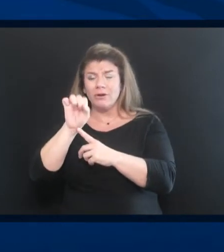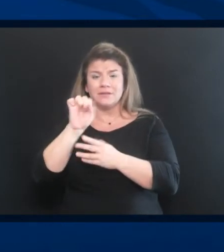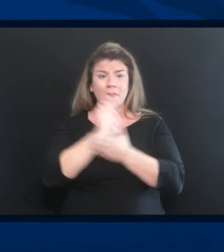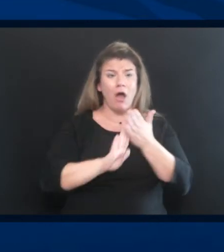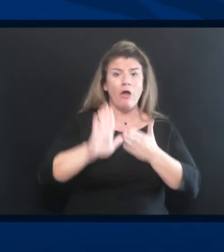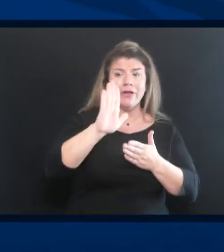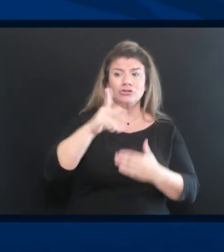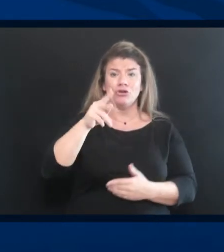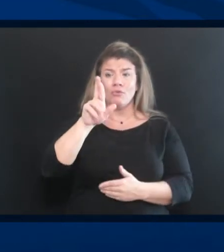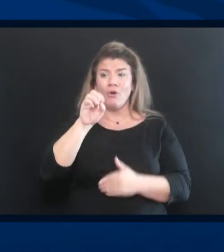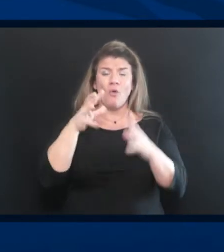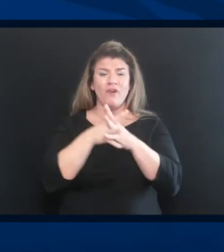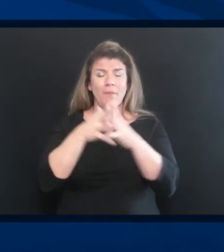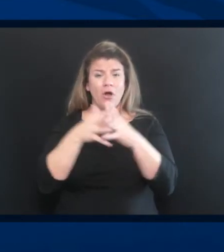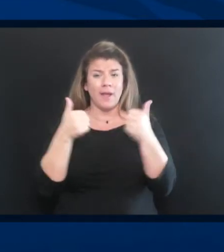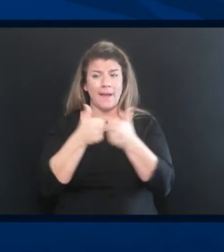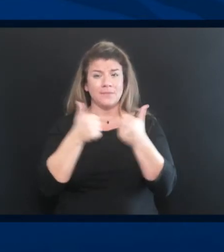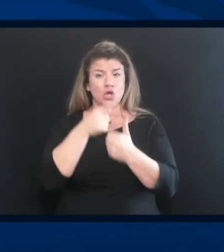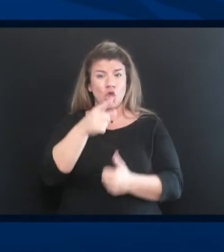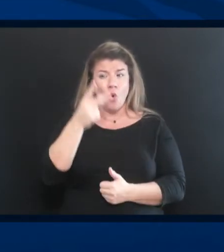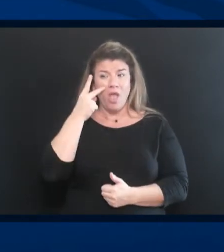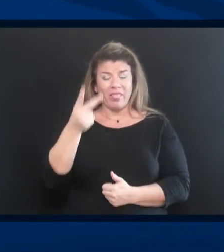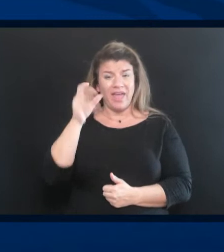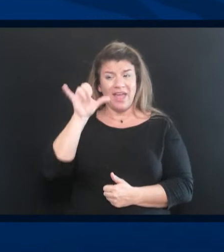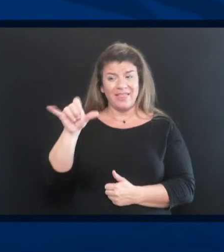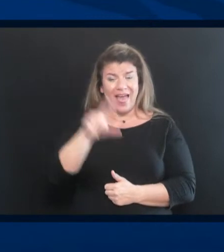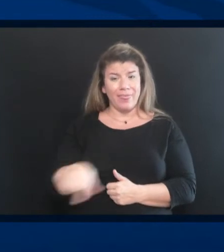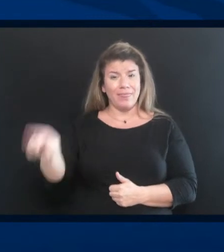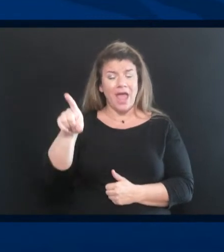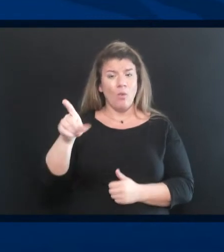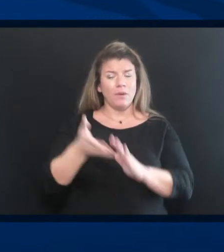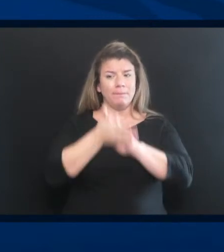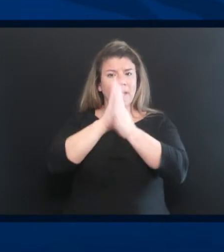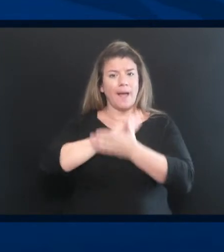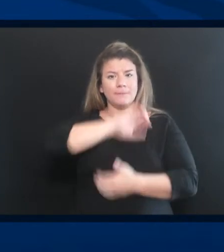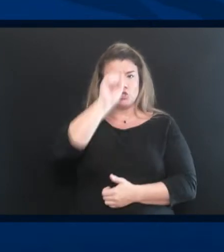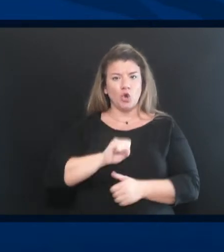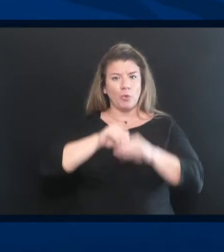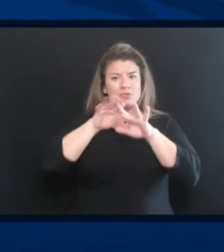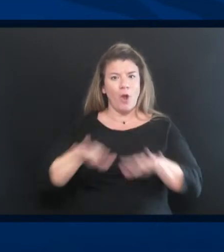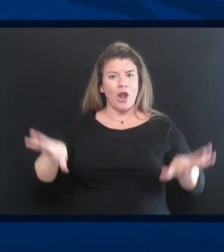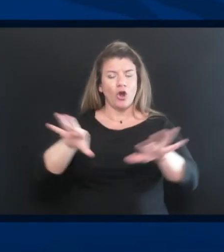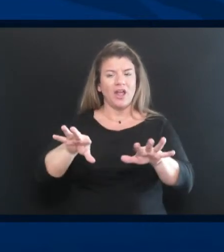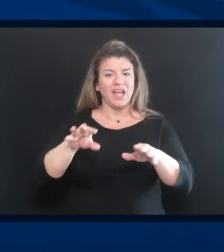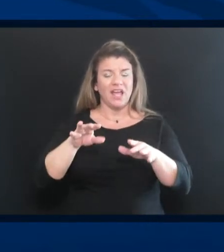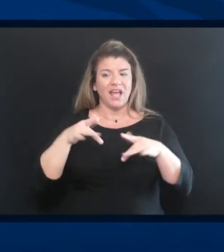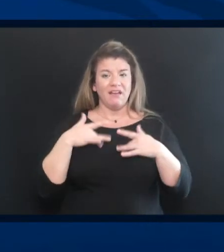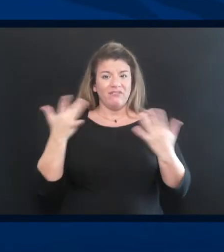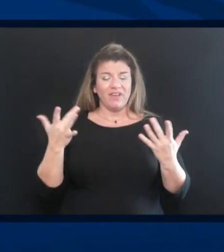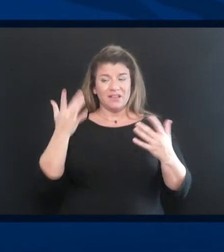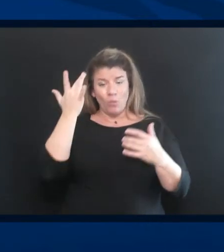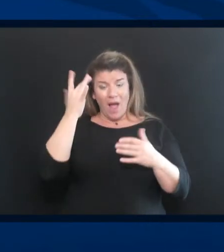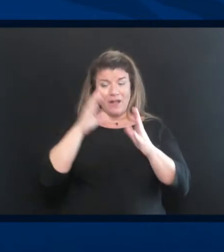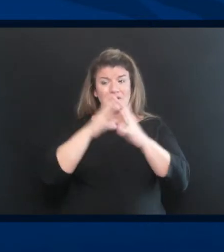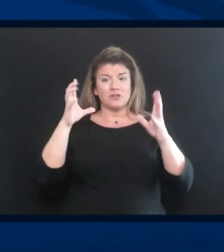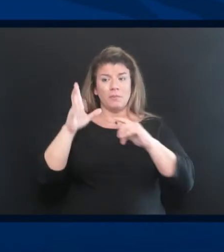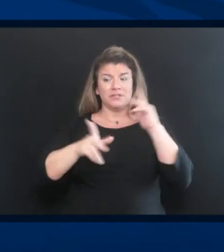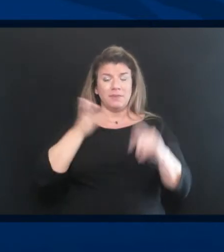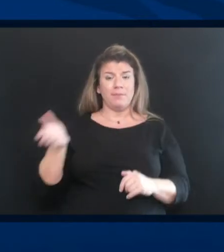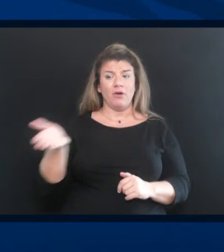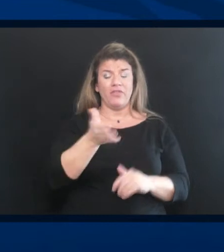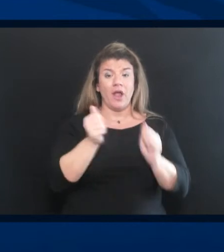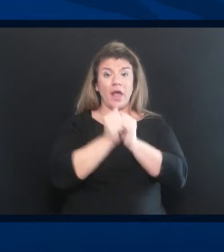football games, and you would think that they may be super spreader events, but because you have a bunch of people out there, a lot